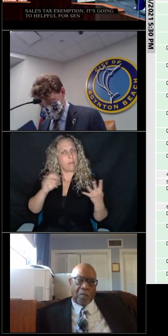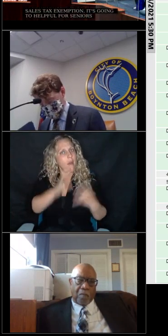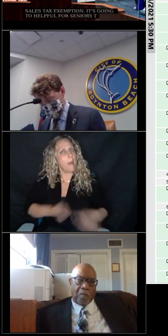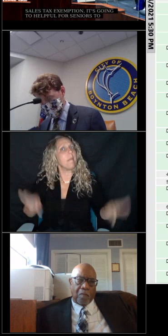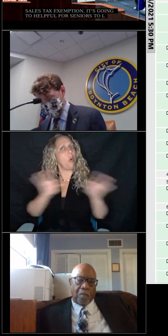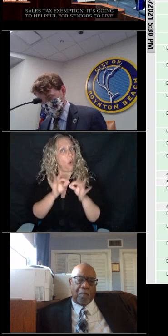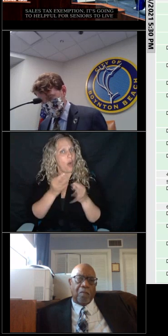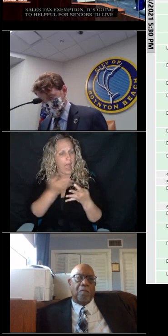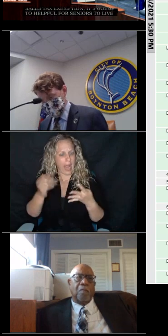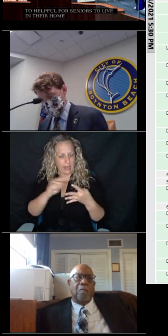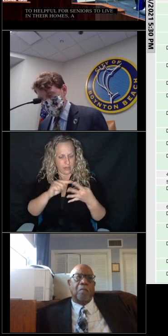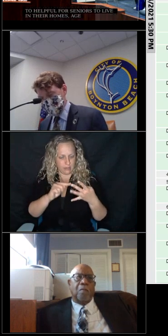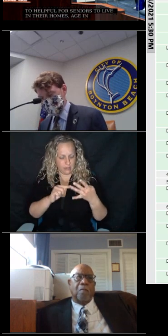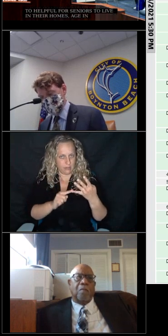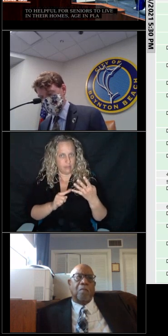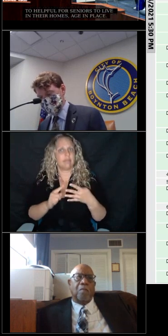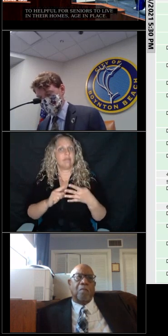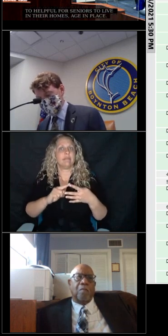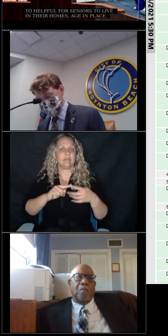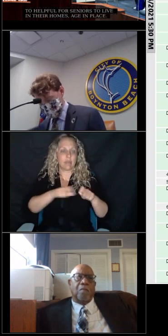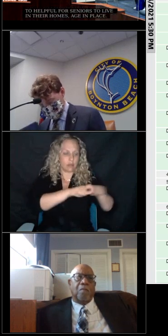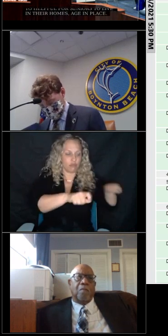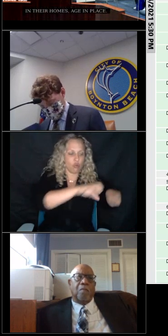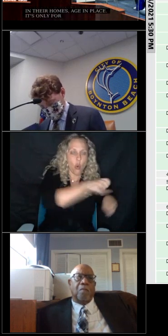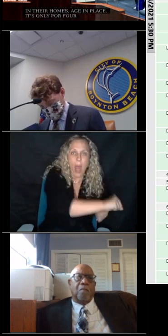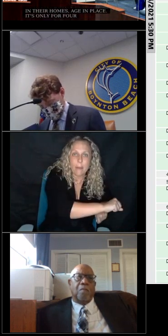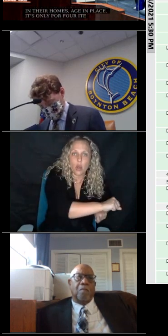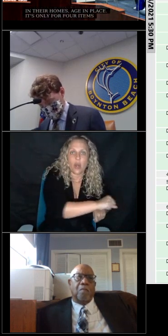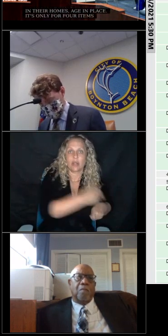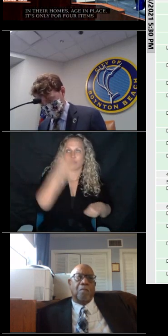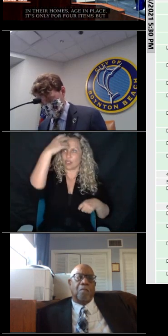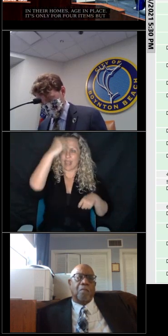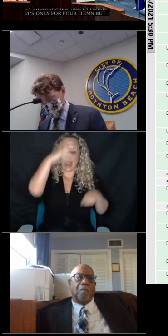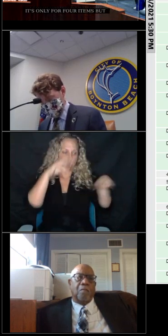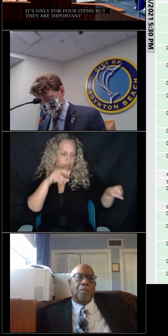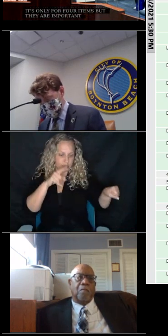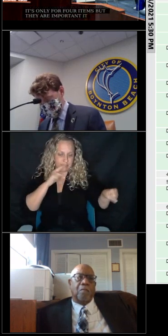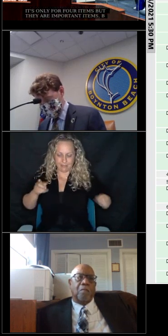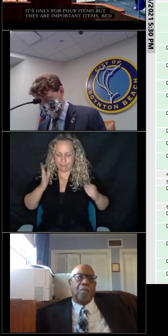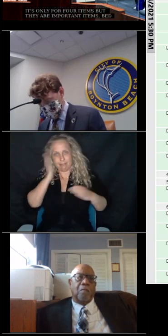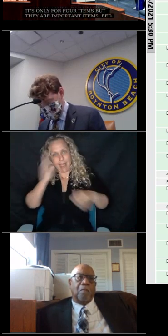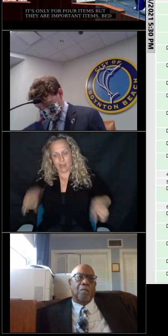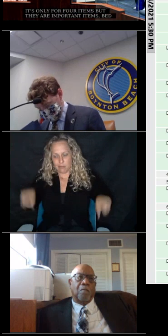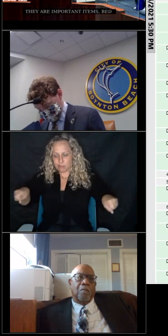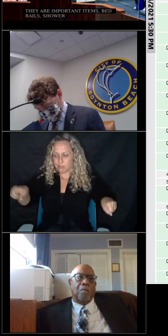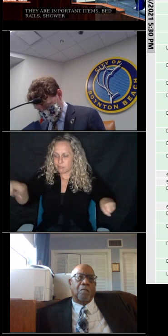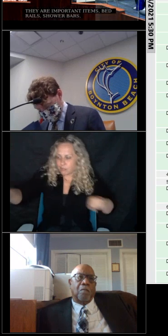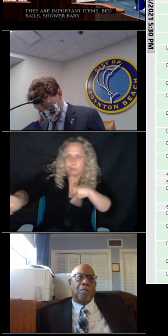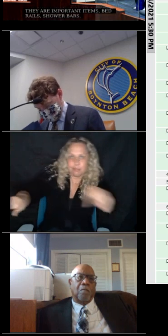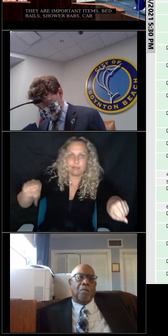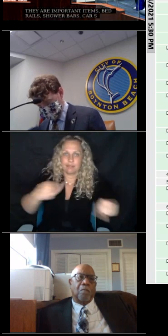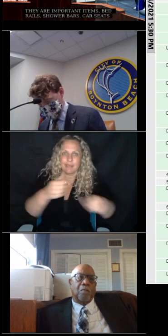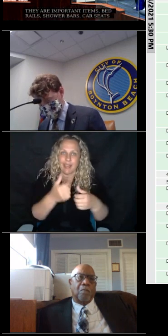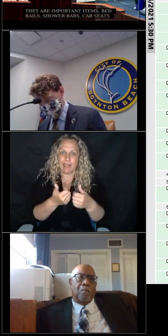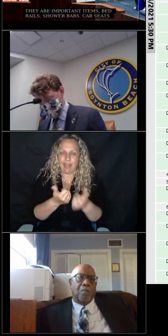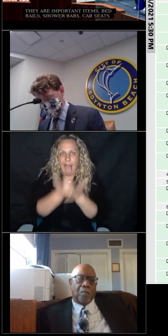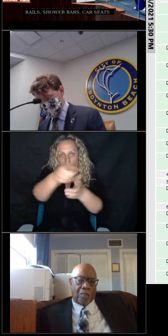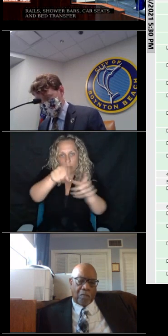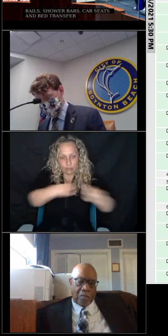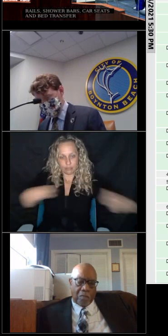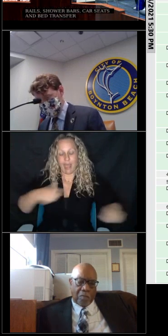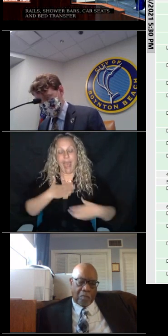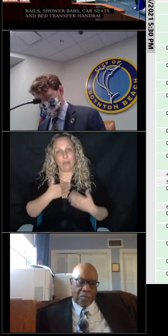bed rails, grab bars, shower seats, and bed transfer handrails. So I'm happy that we're making that. And we know because of COVID,